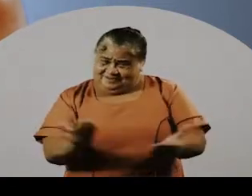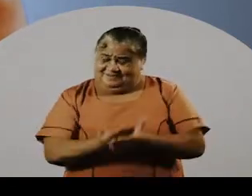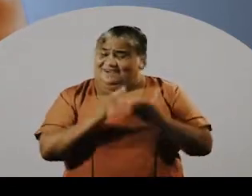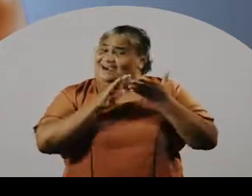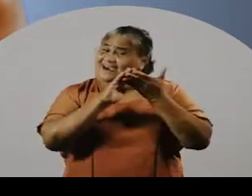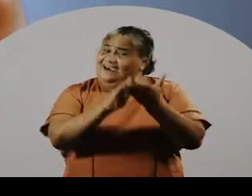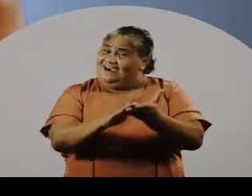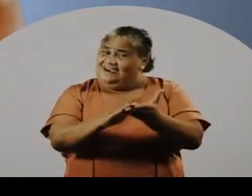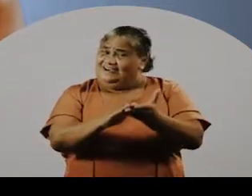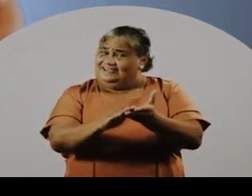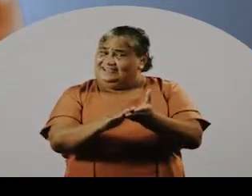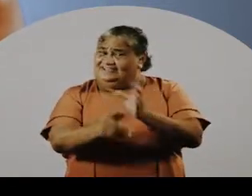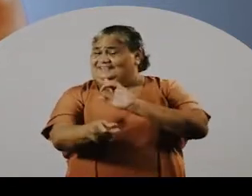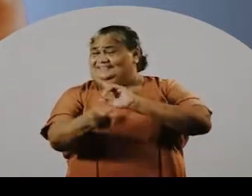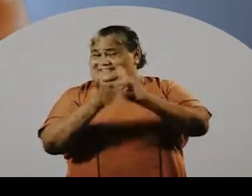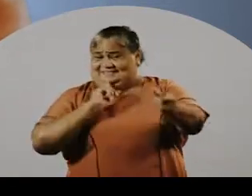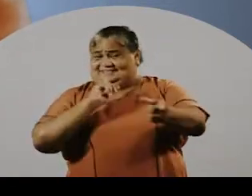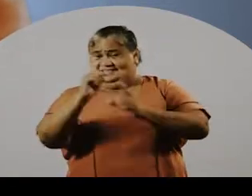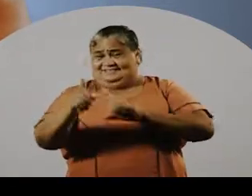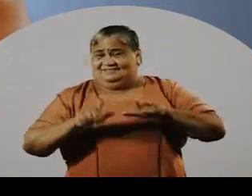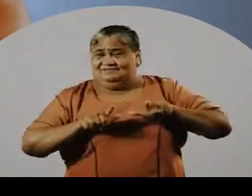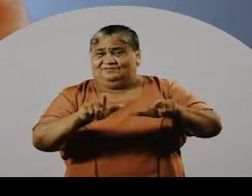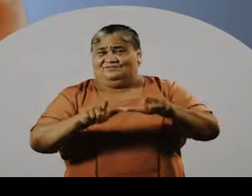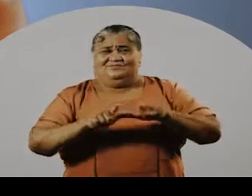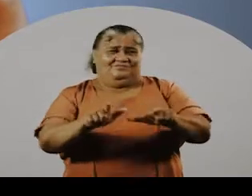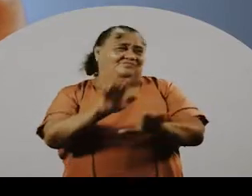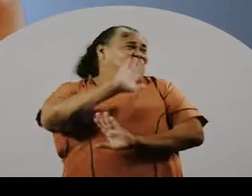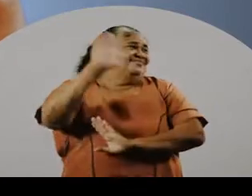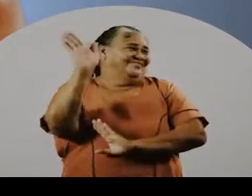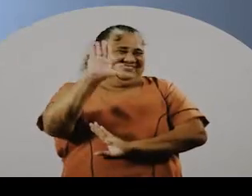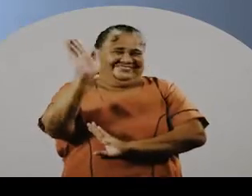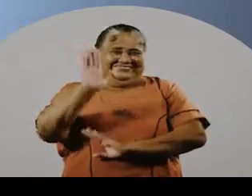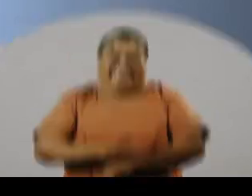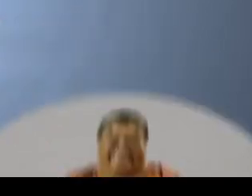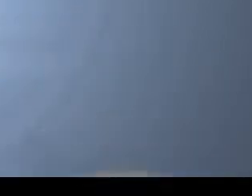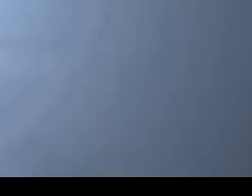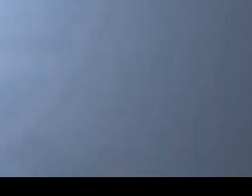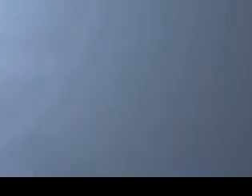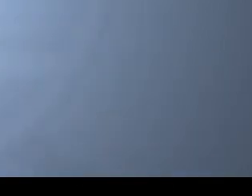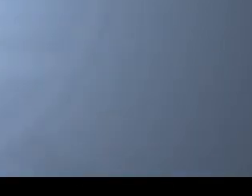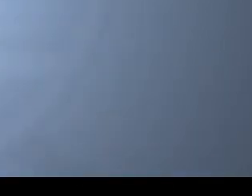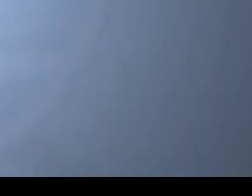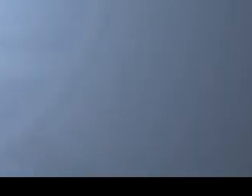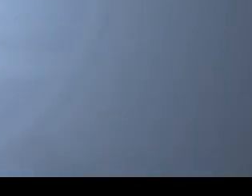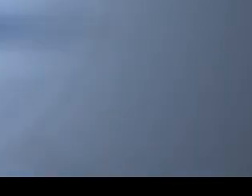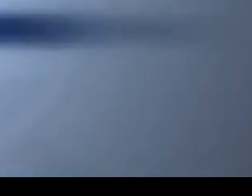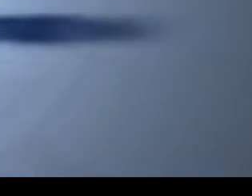malanga inga I lungo le nei maa to fa so I fua.